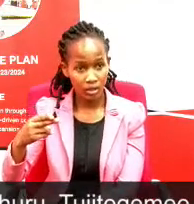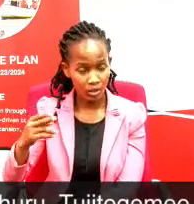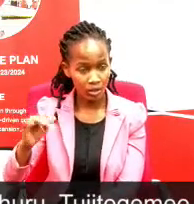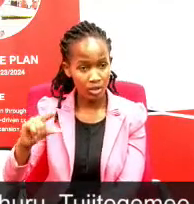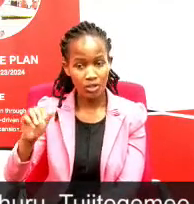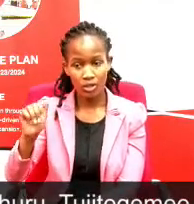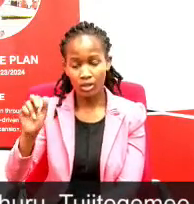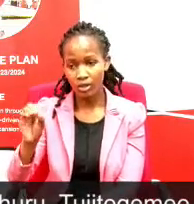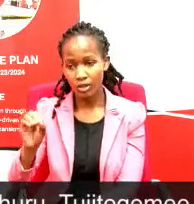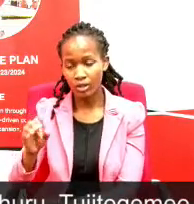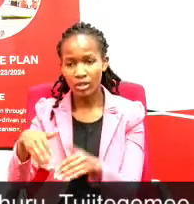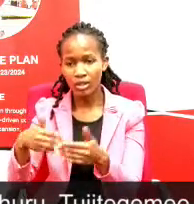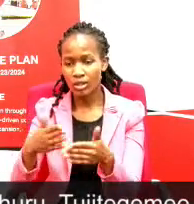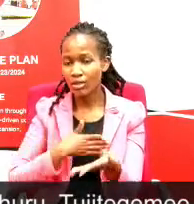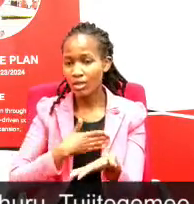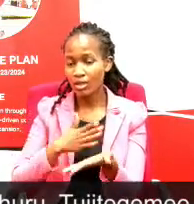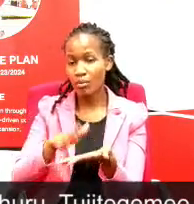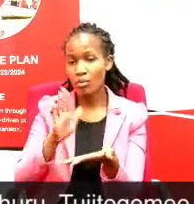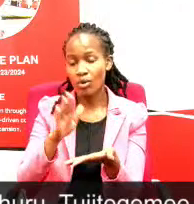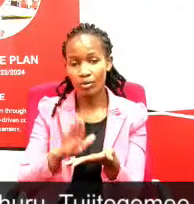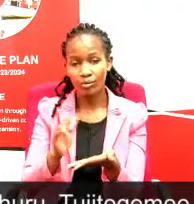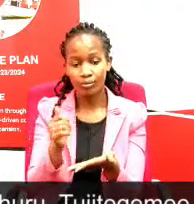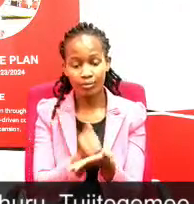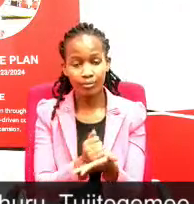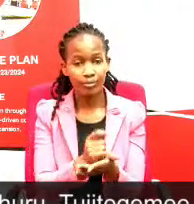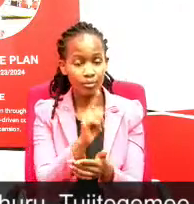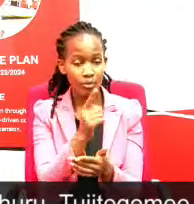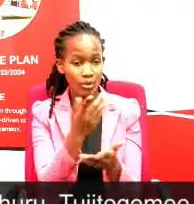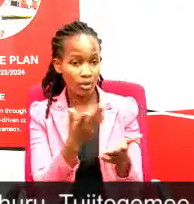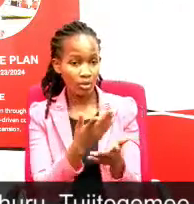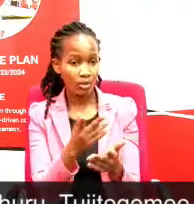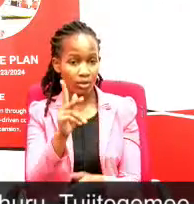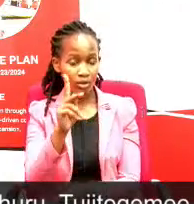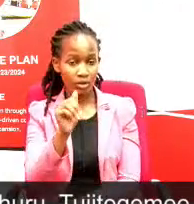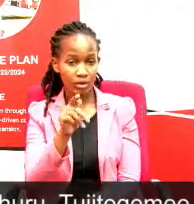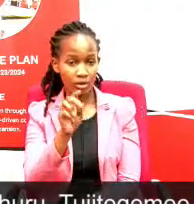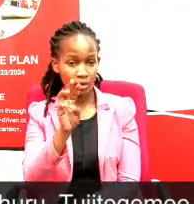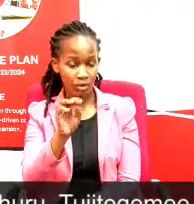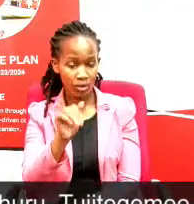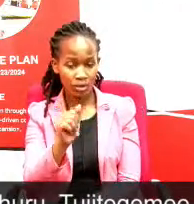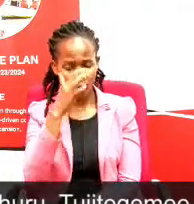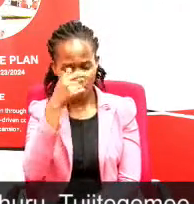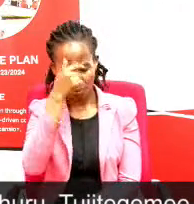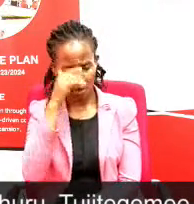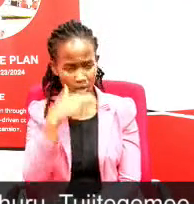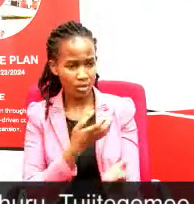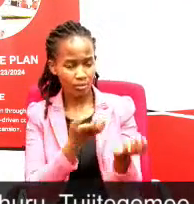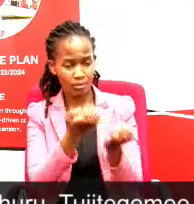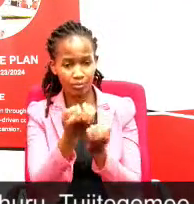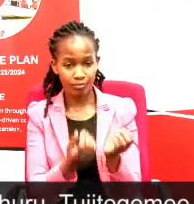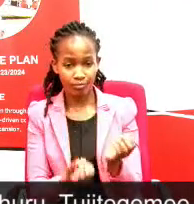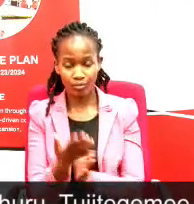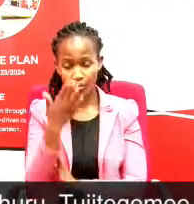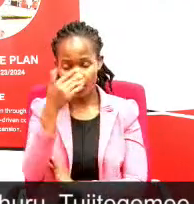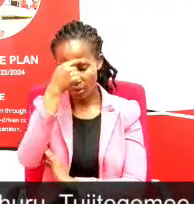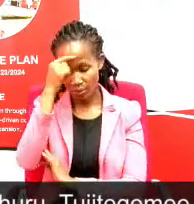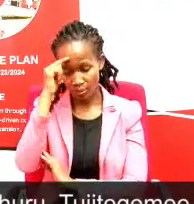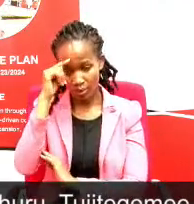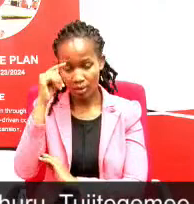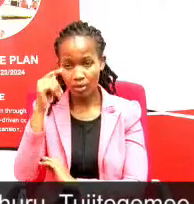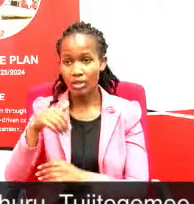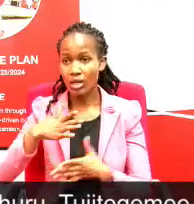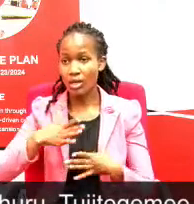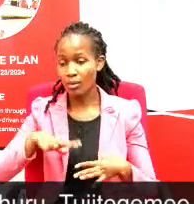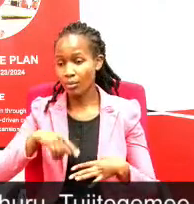us more 2 satellite offices, one based in Kakuma because Kakuma has a thriving businesses because of refugees and